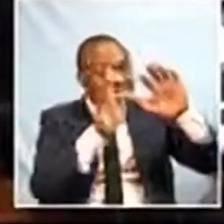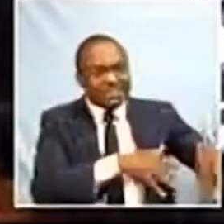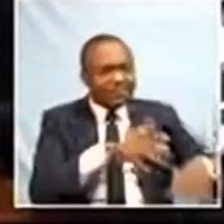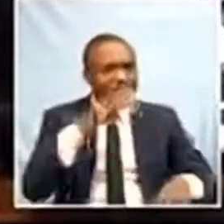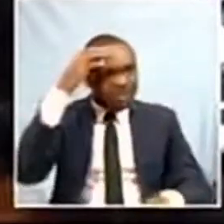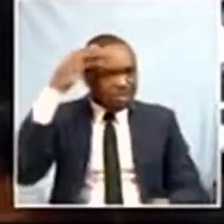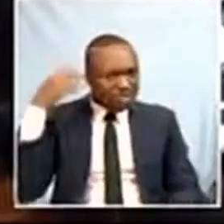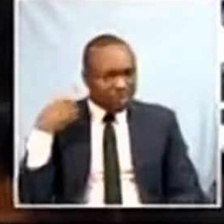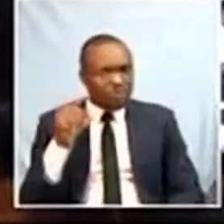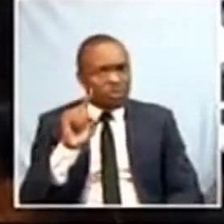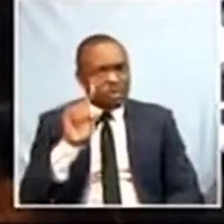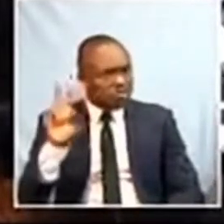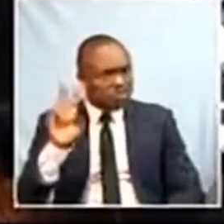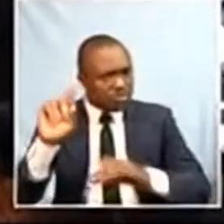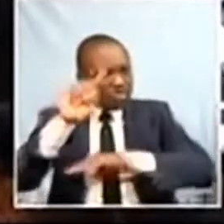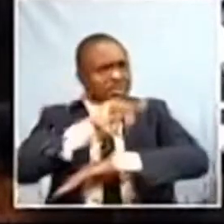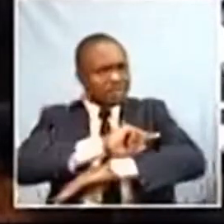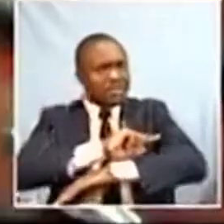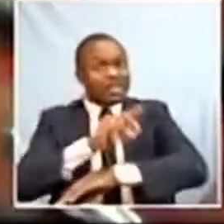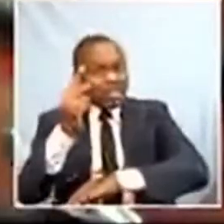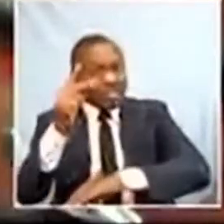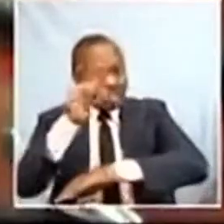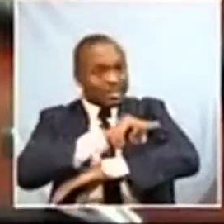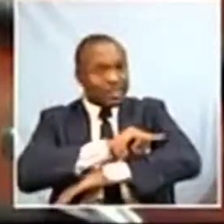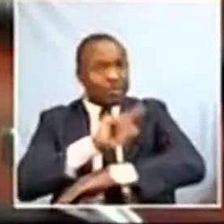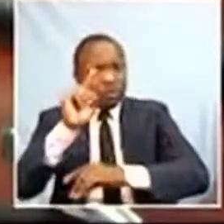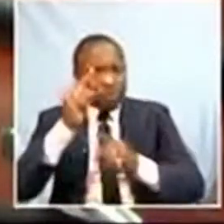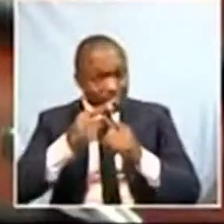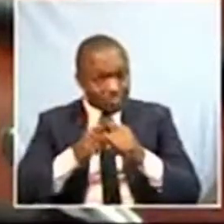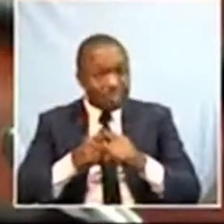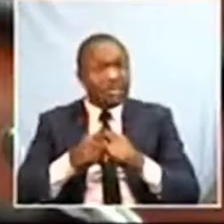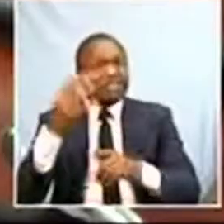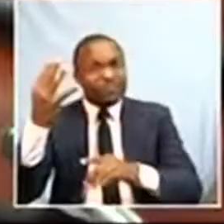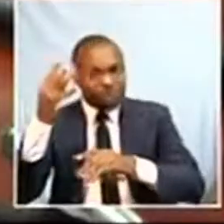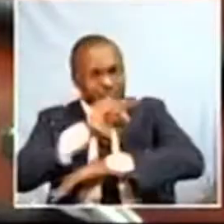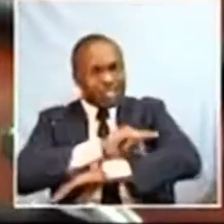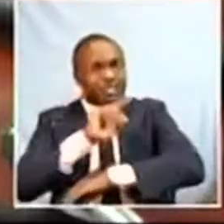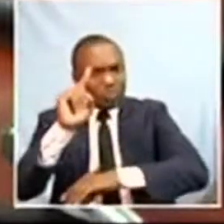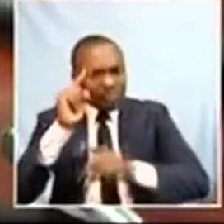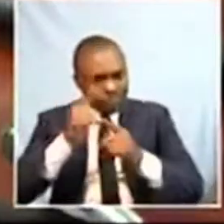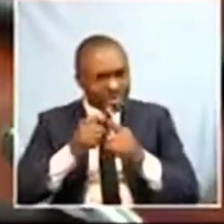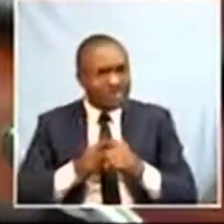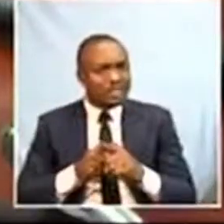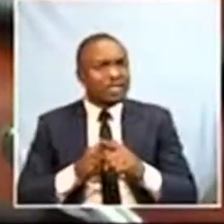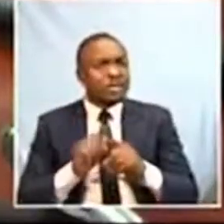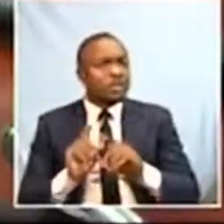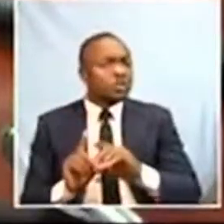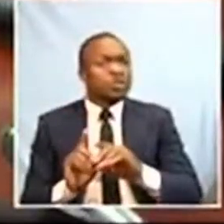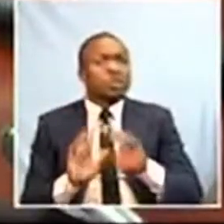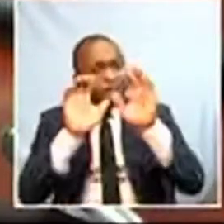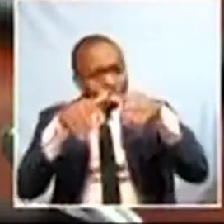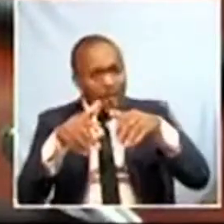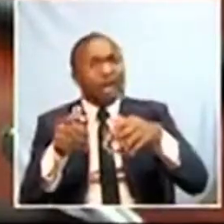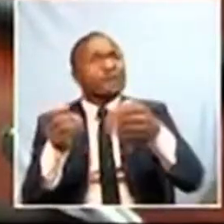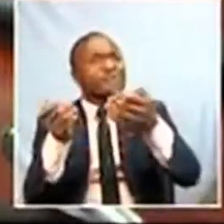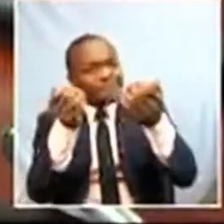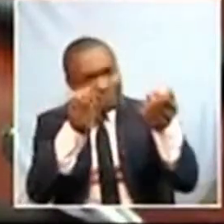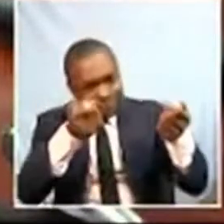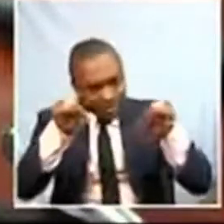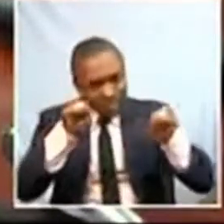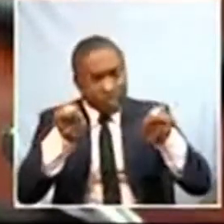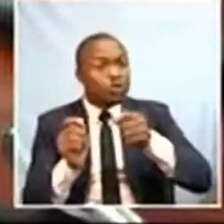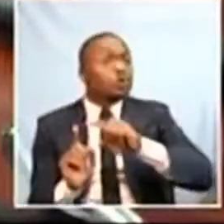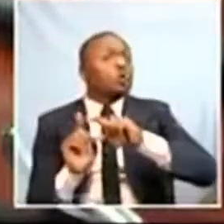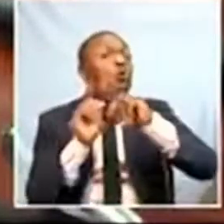1 or 2 days, or 3 days in a month, or 4 days in a month. You jump on the vehicle, on the monitoring vehicle,